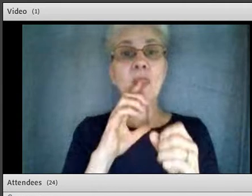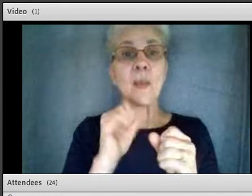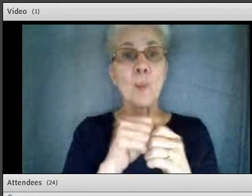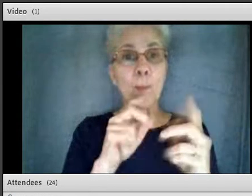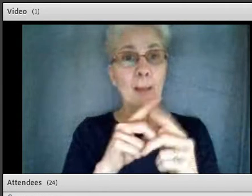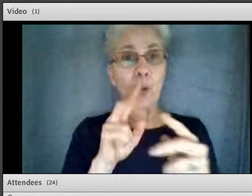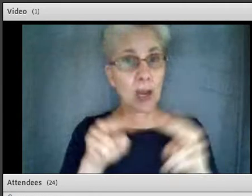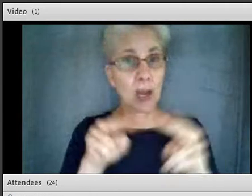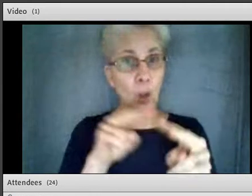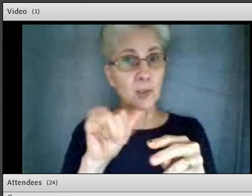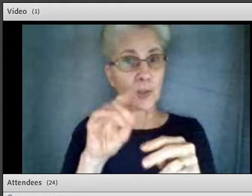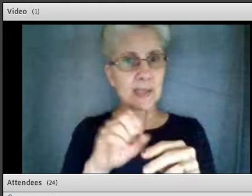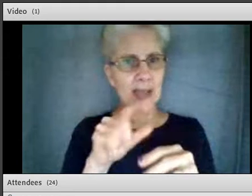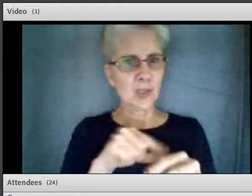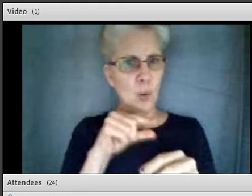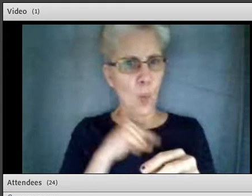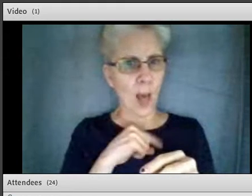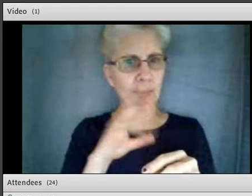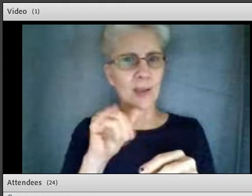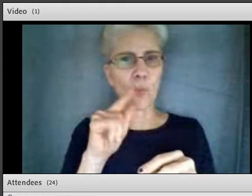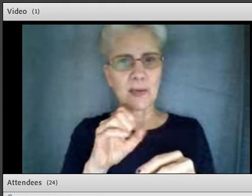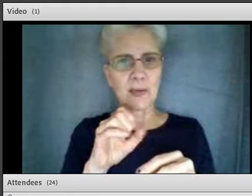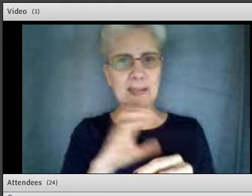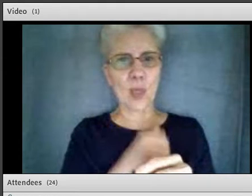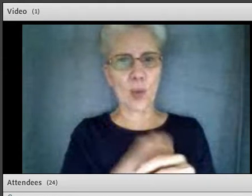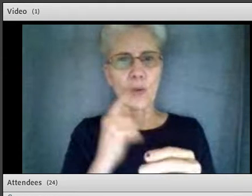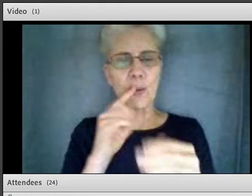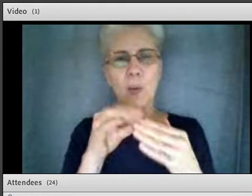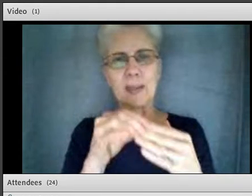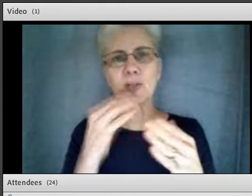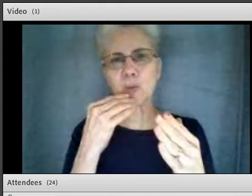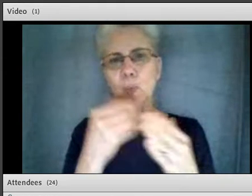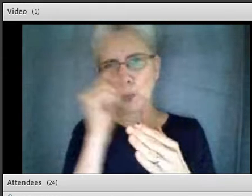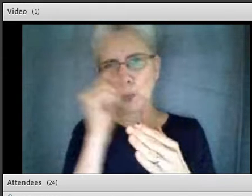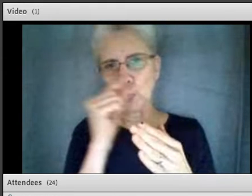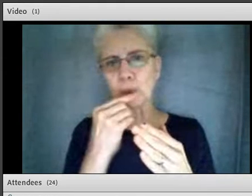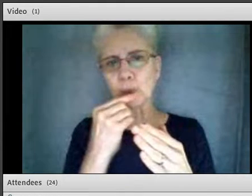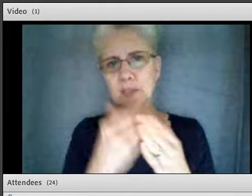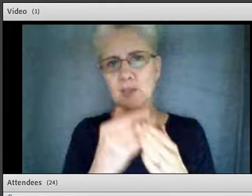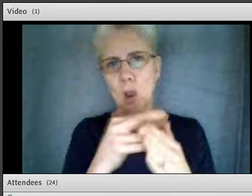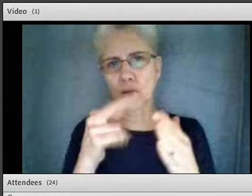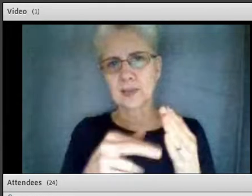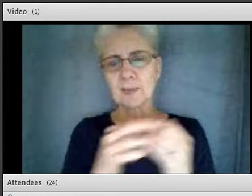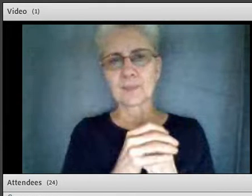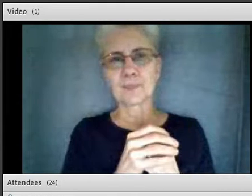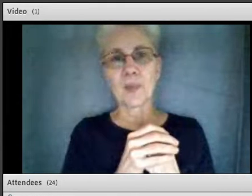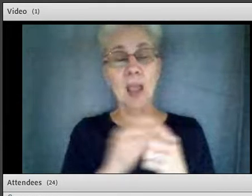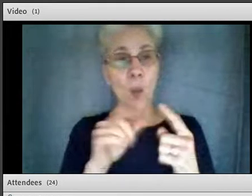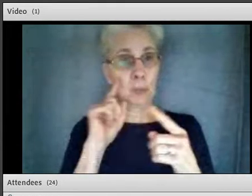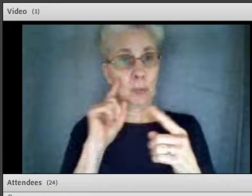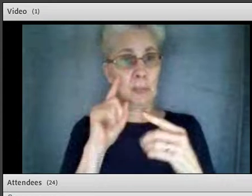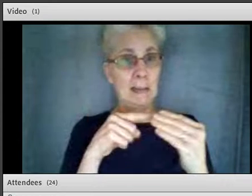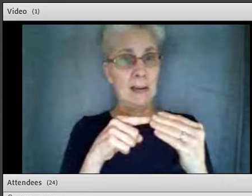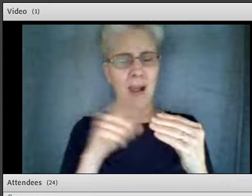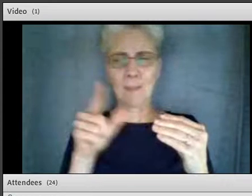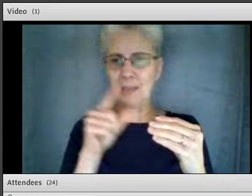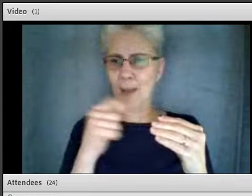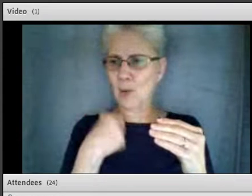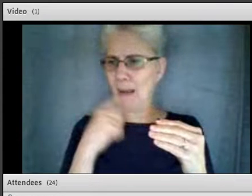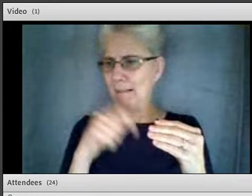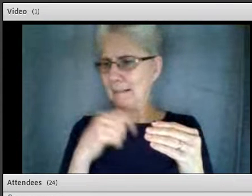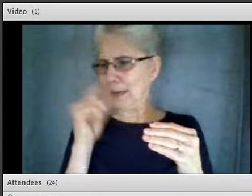relevance, authority are going to lead to good Google search results. And when you think, I'm a library, I don't need Google search results, that's how